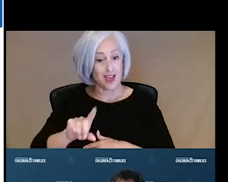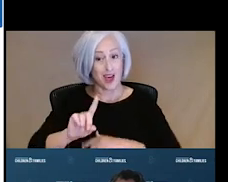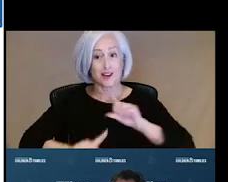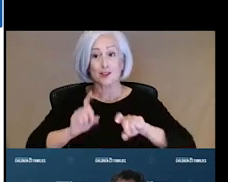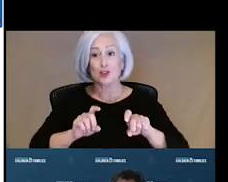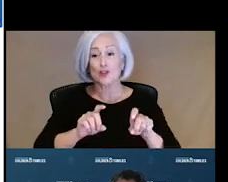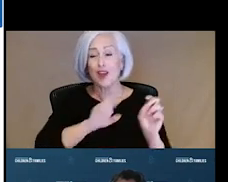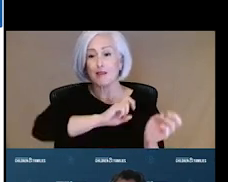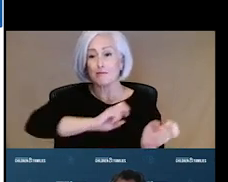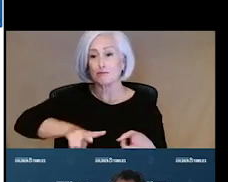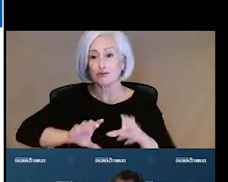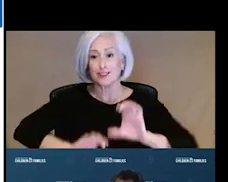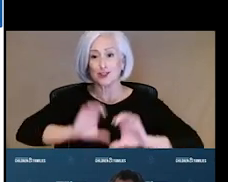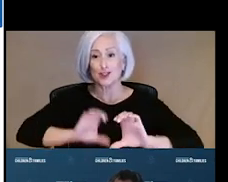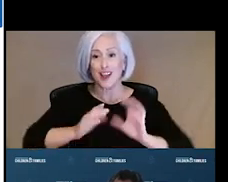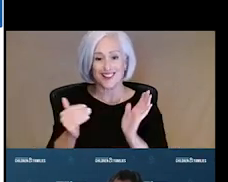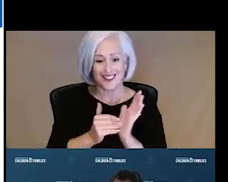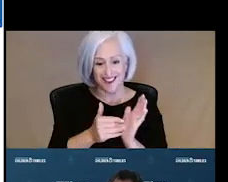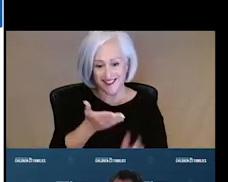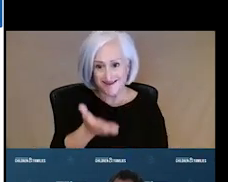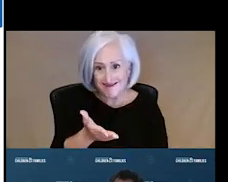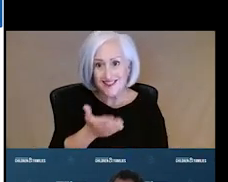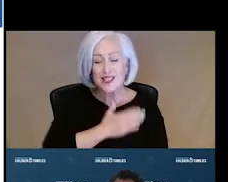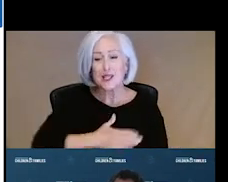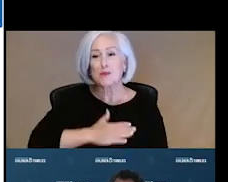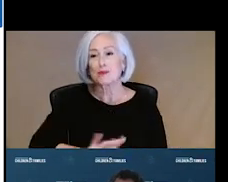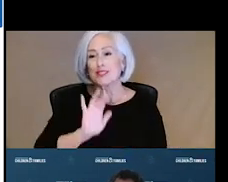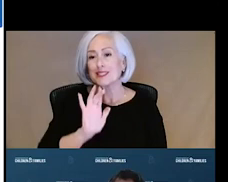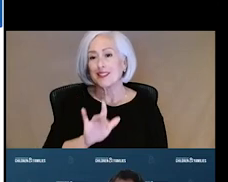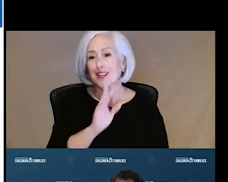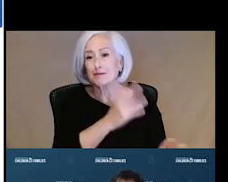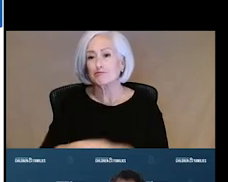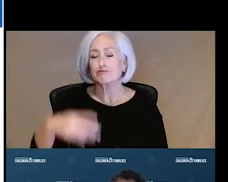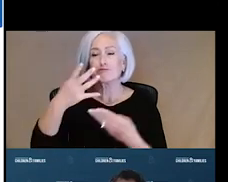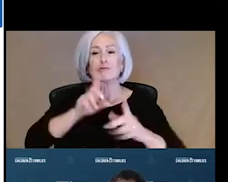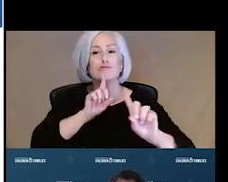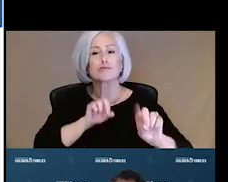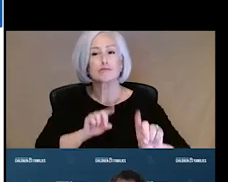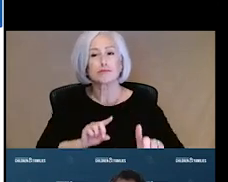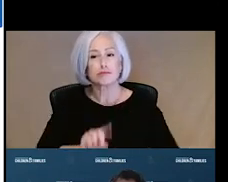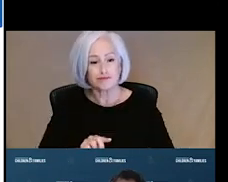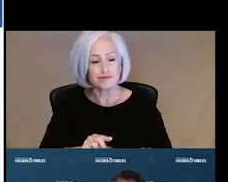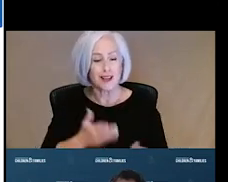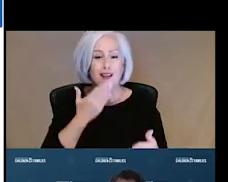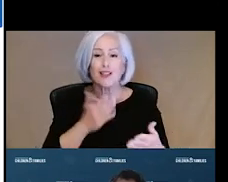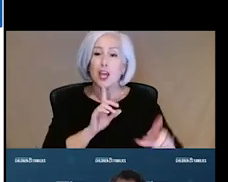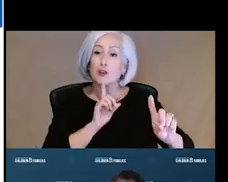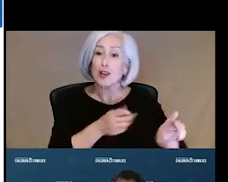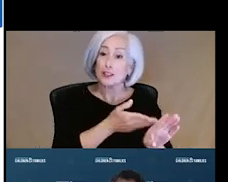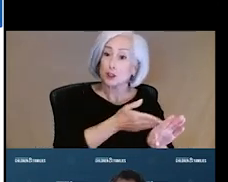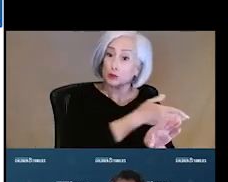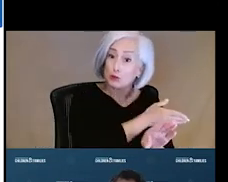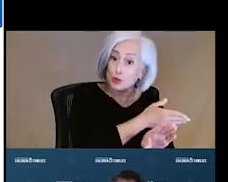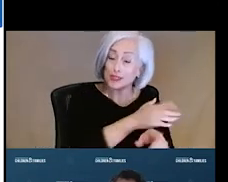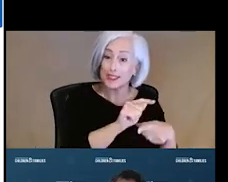time, which is our post survey. We really appreciate you taking the time to fill out the pre and post survey. It gives us a sense of where we